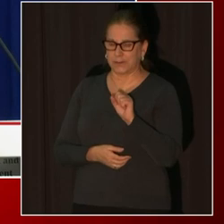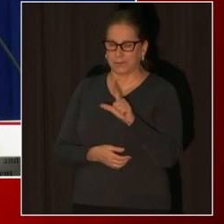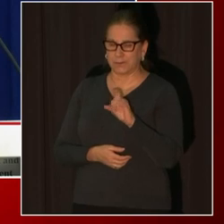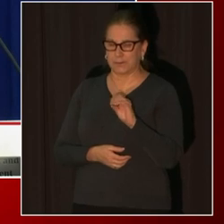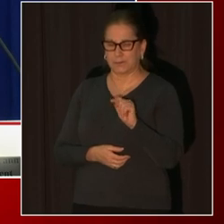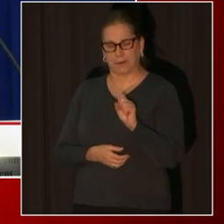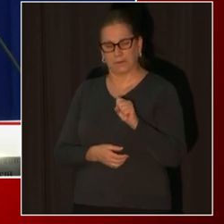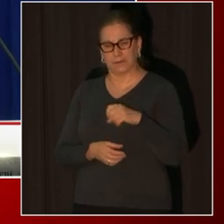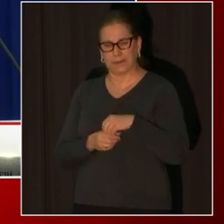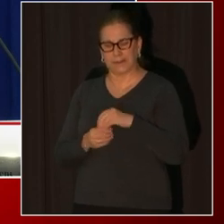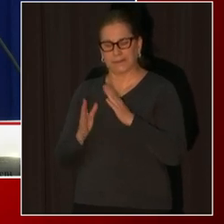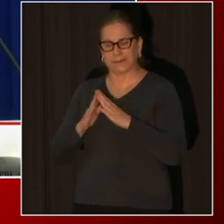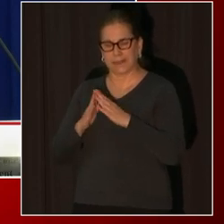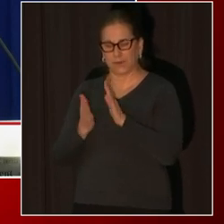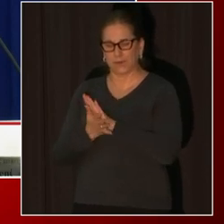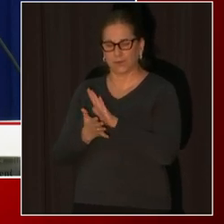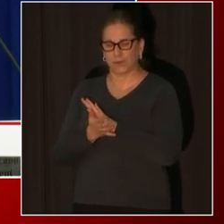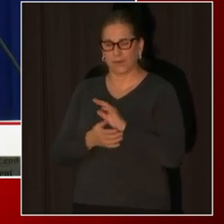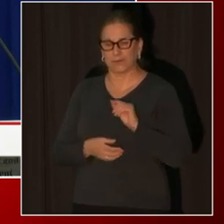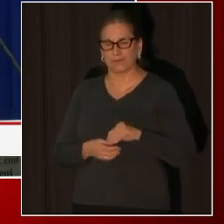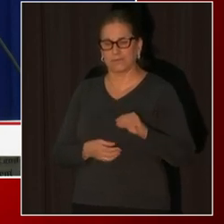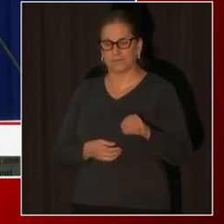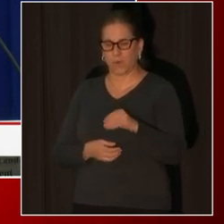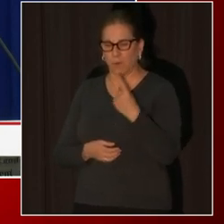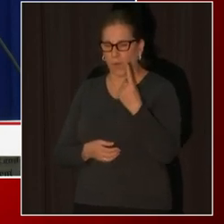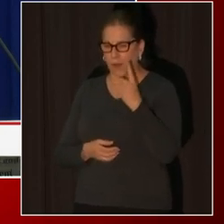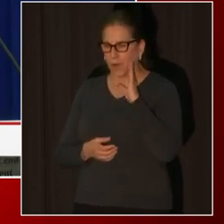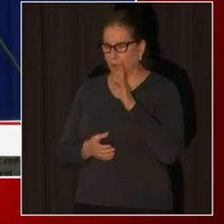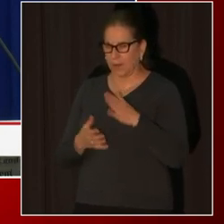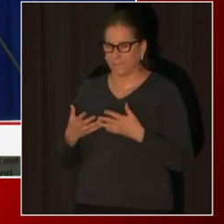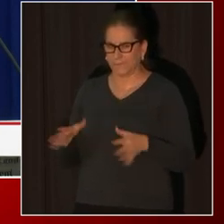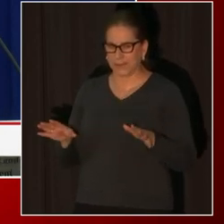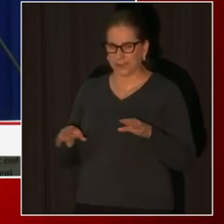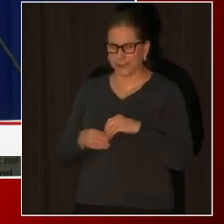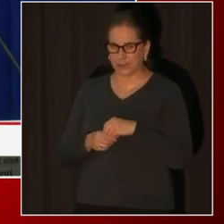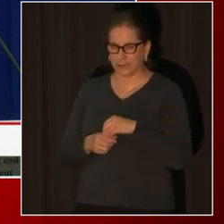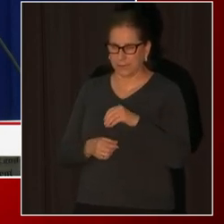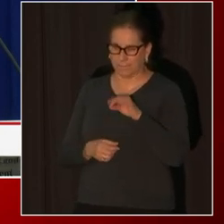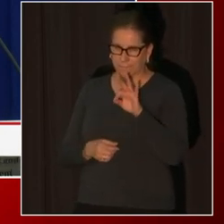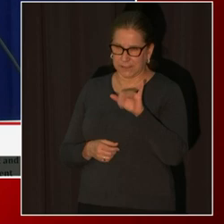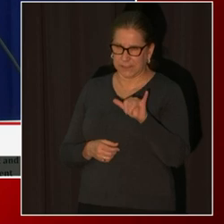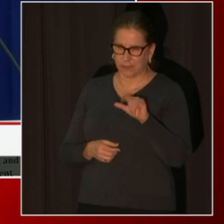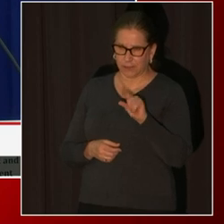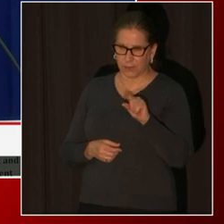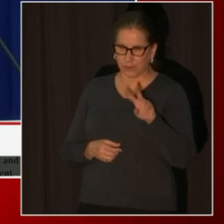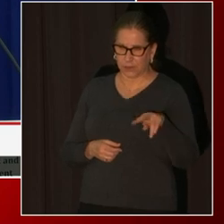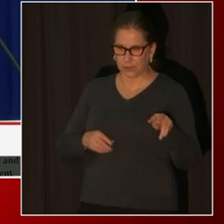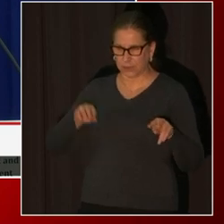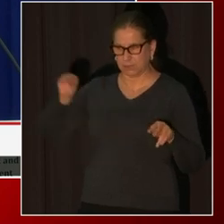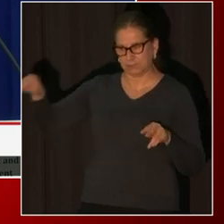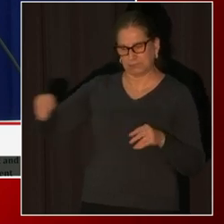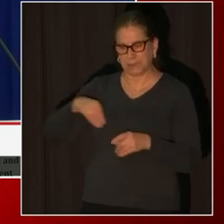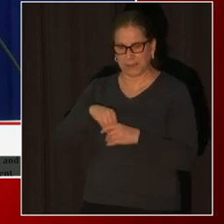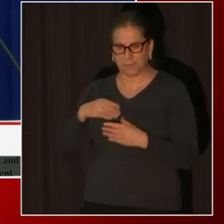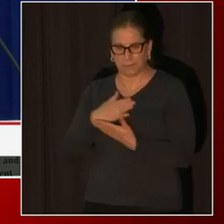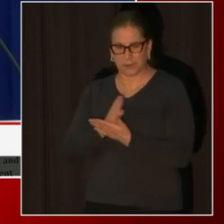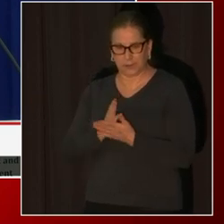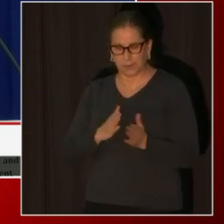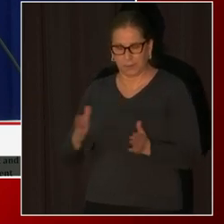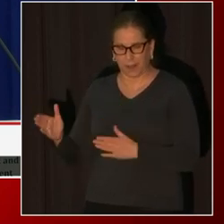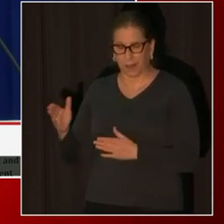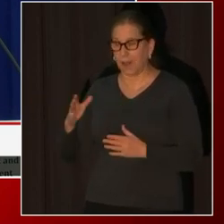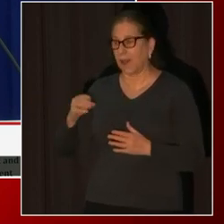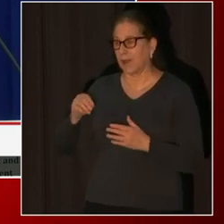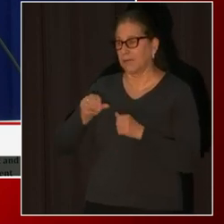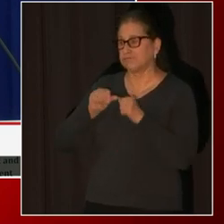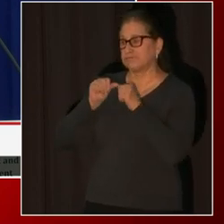year 22, and then they'll sort of sequence out across the plan through FY26. Those schools with